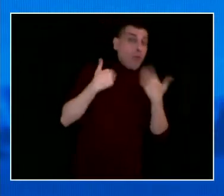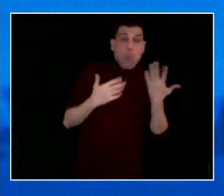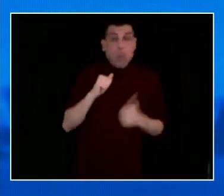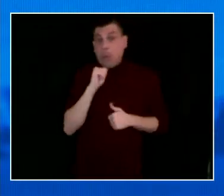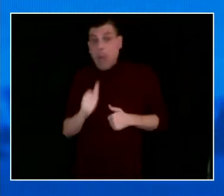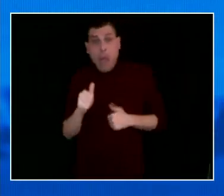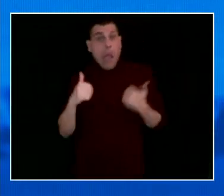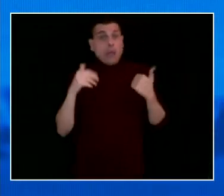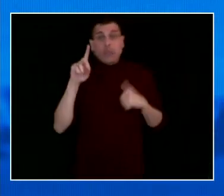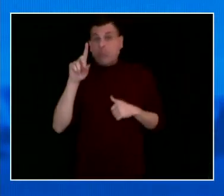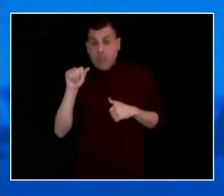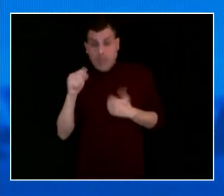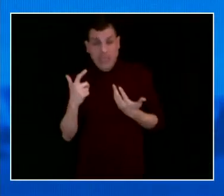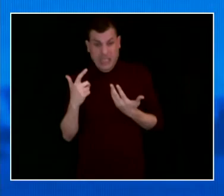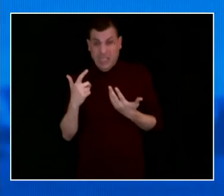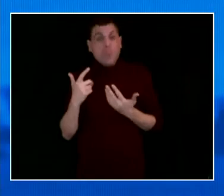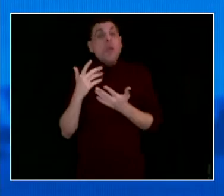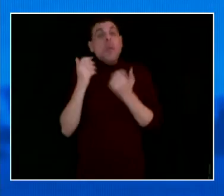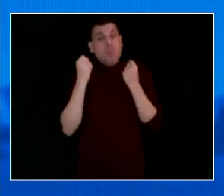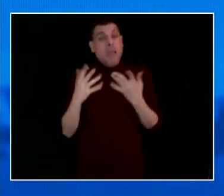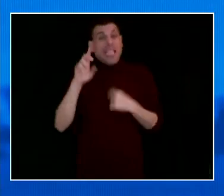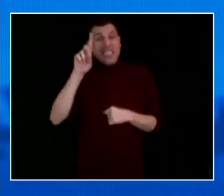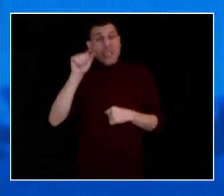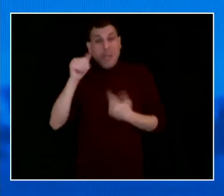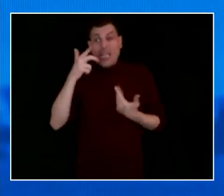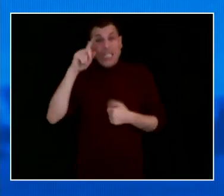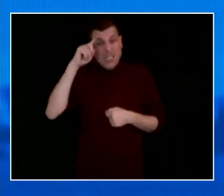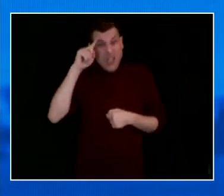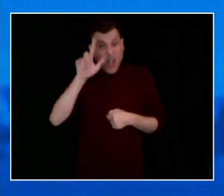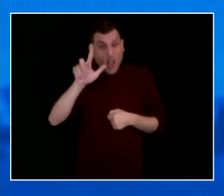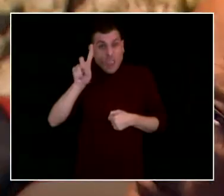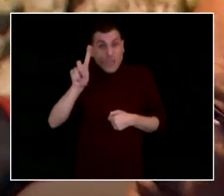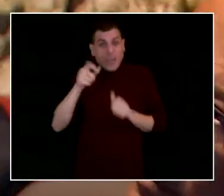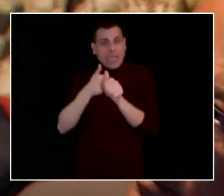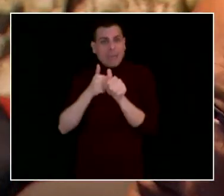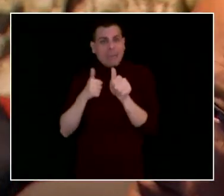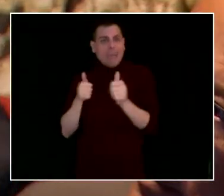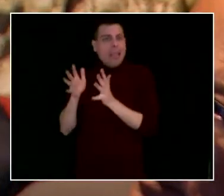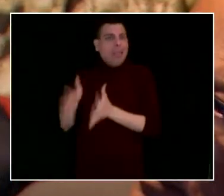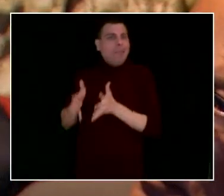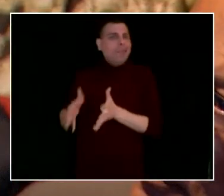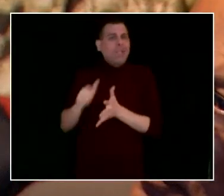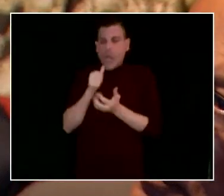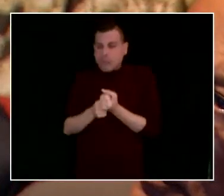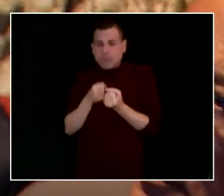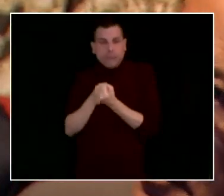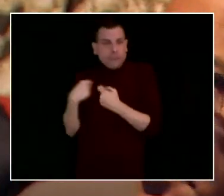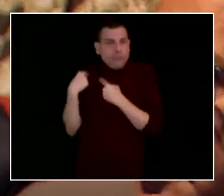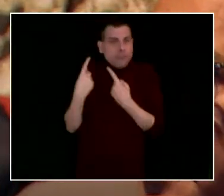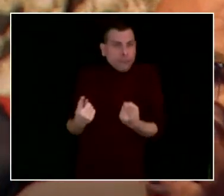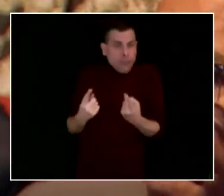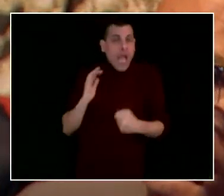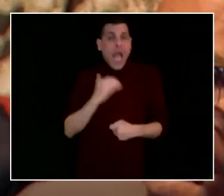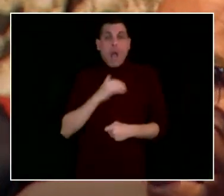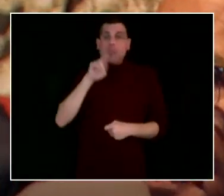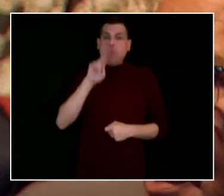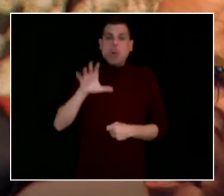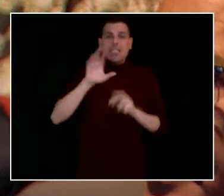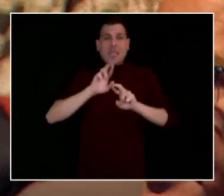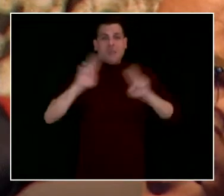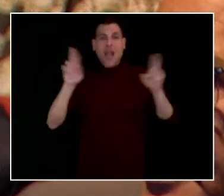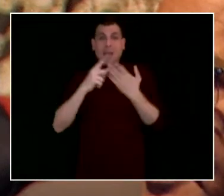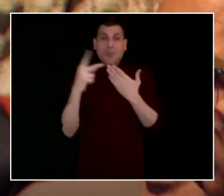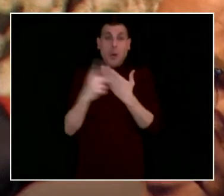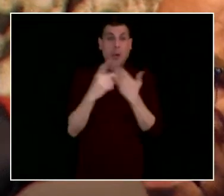people who have too often been left behind. The Department of Education's Future Ready NYC program has given thousands of students